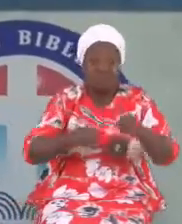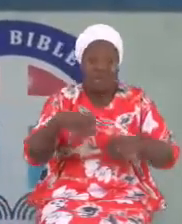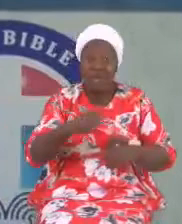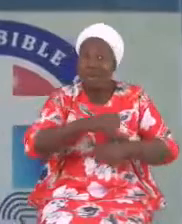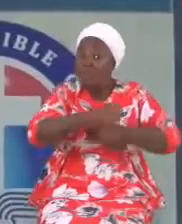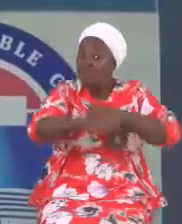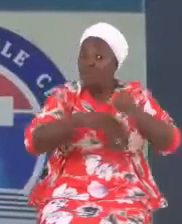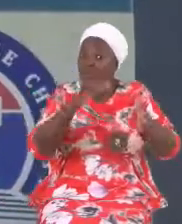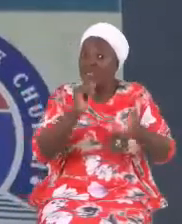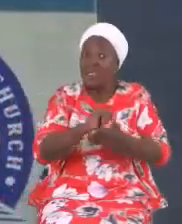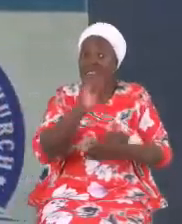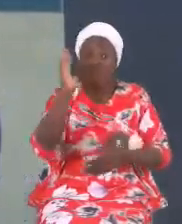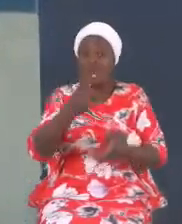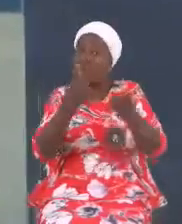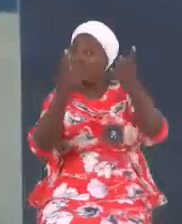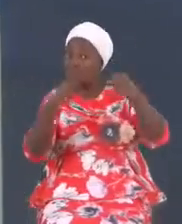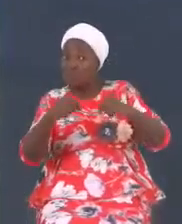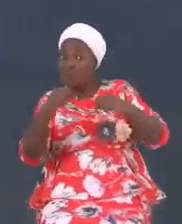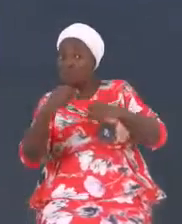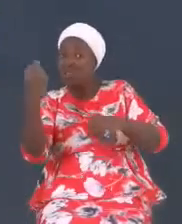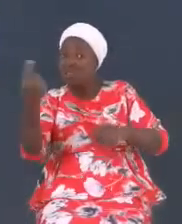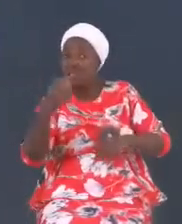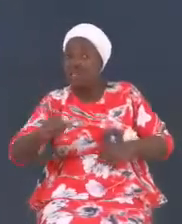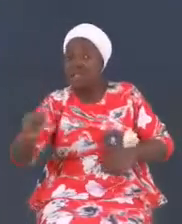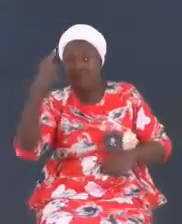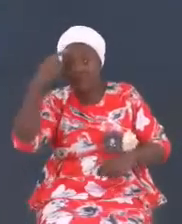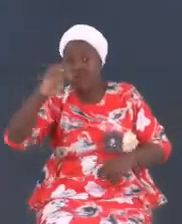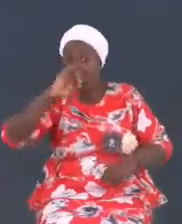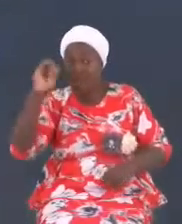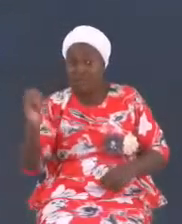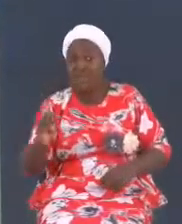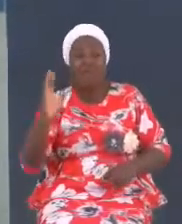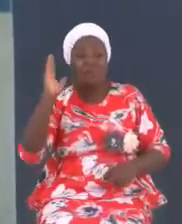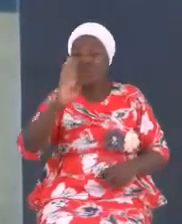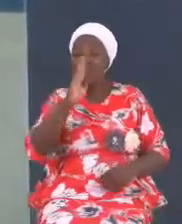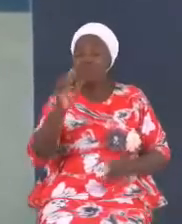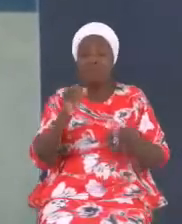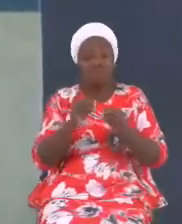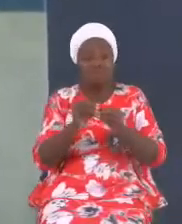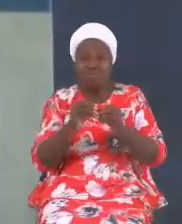suffering that will come eternally forever will be much,